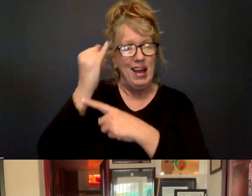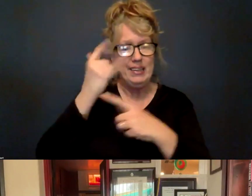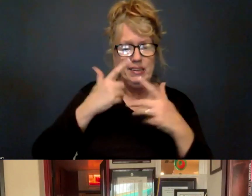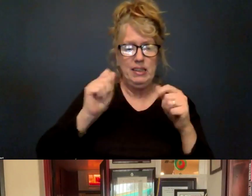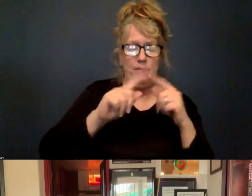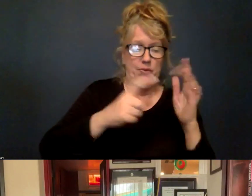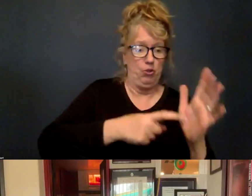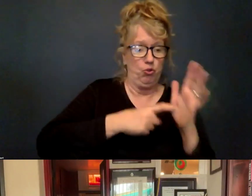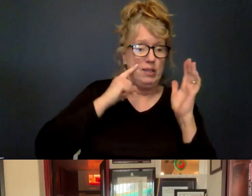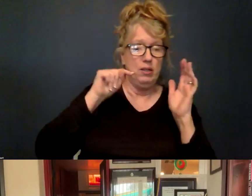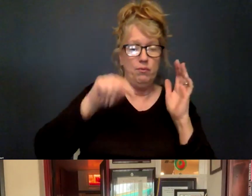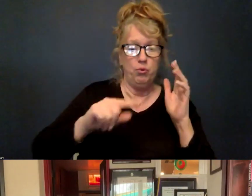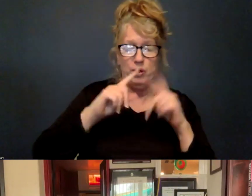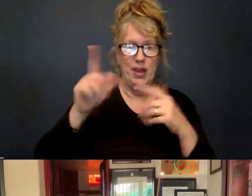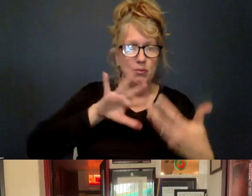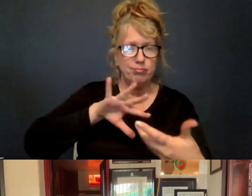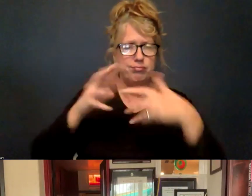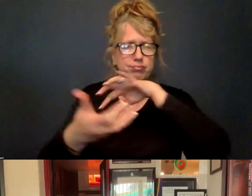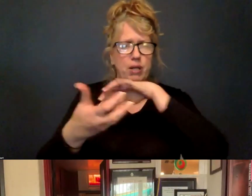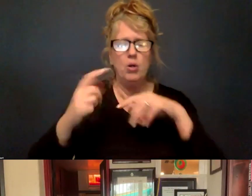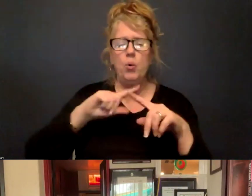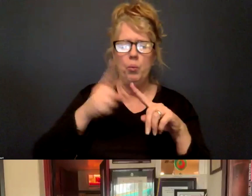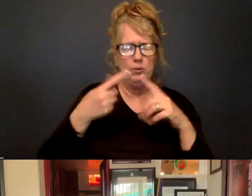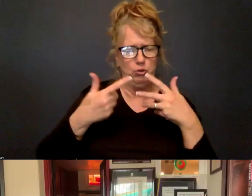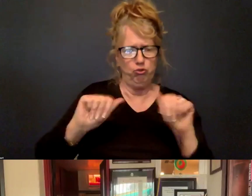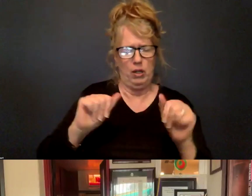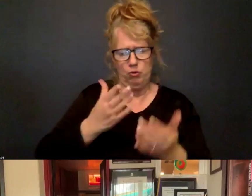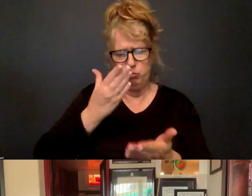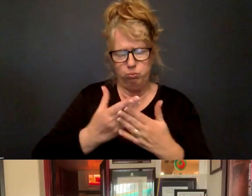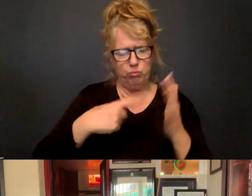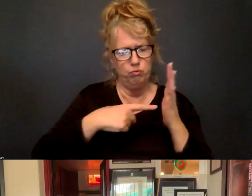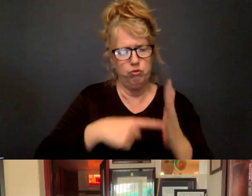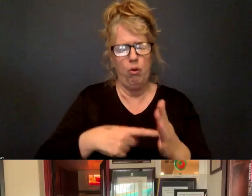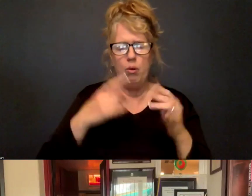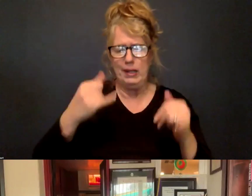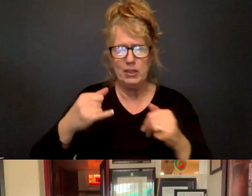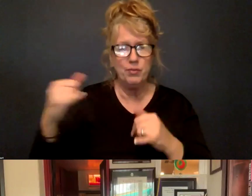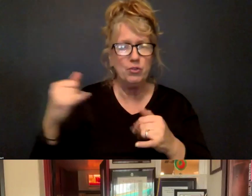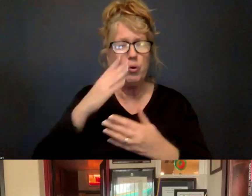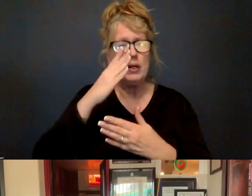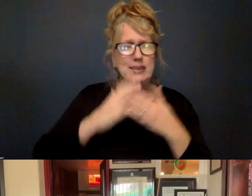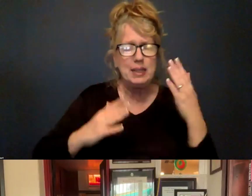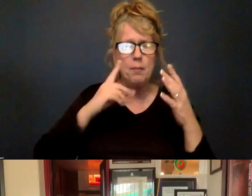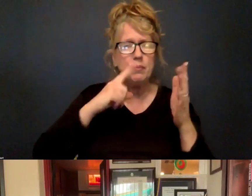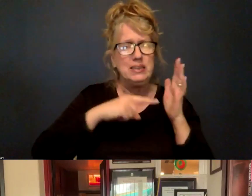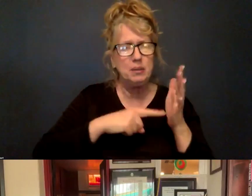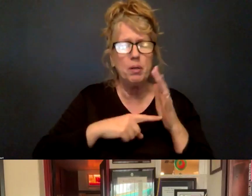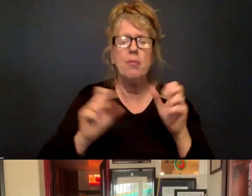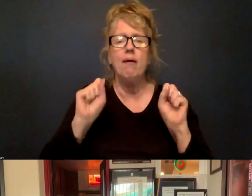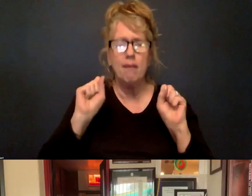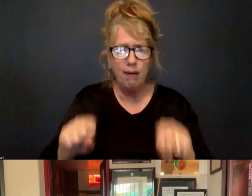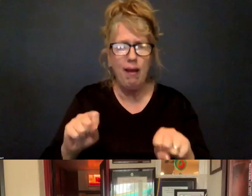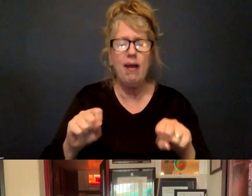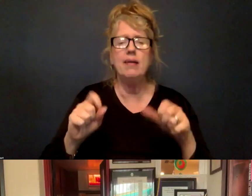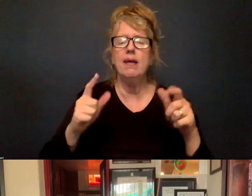criteria for that facility on its head when we are able to prove that individuals with some of those presenting symptoms can